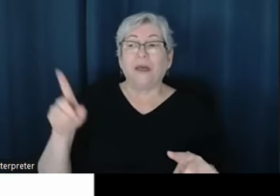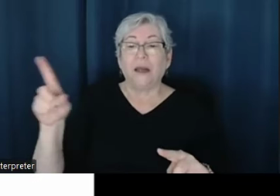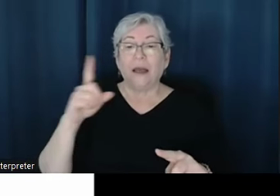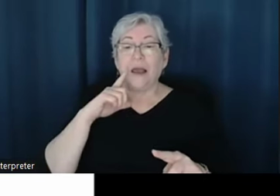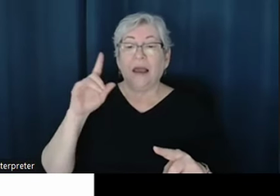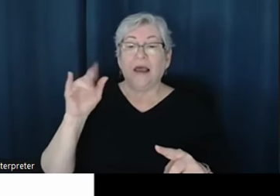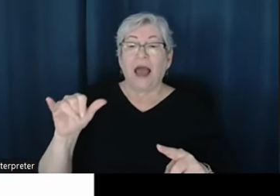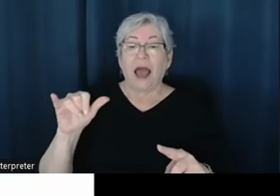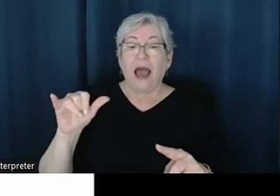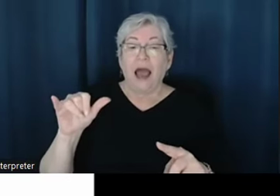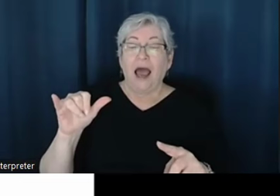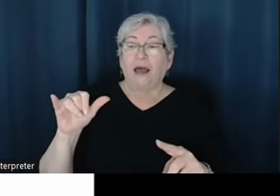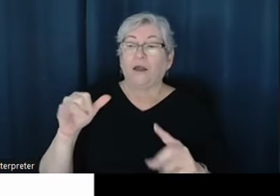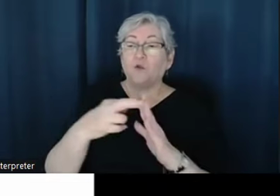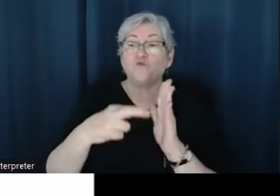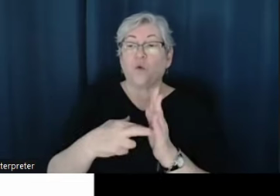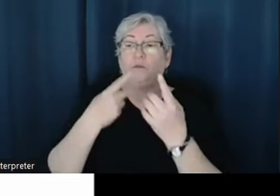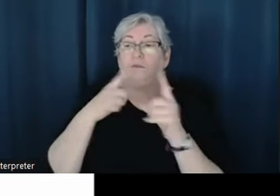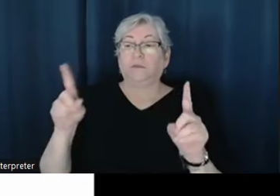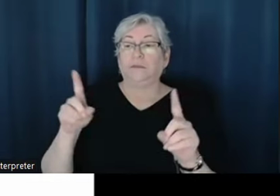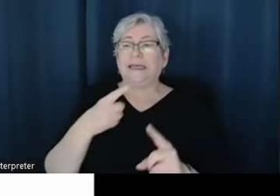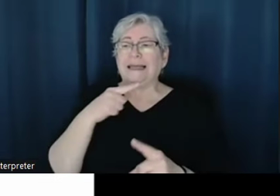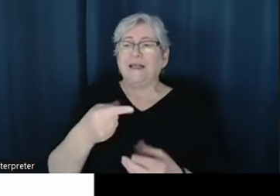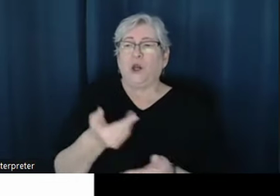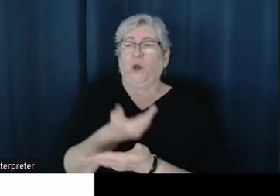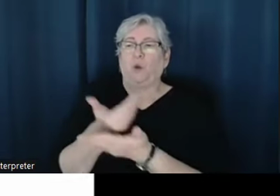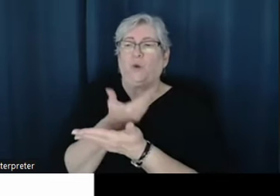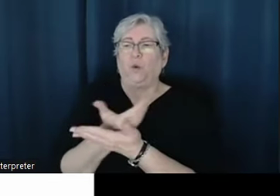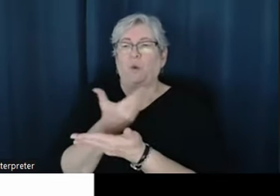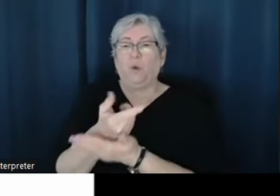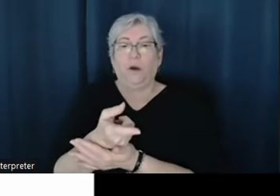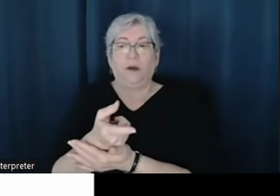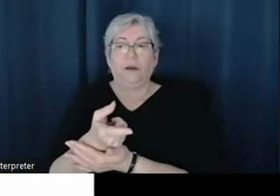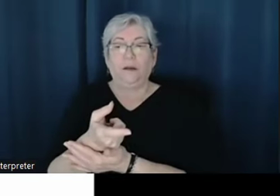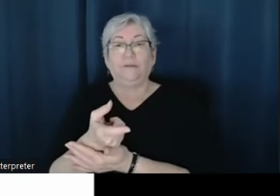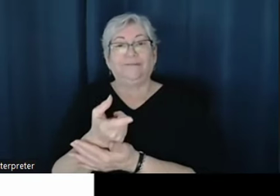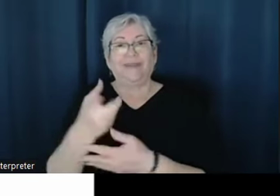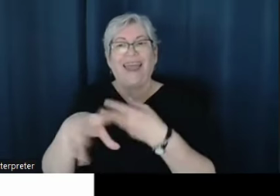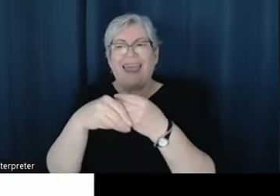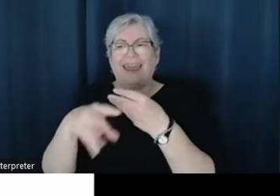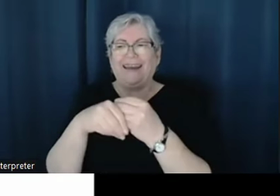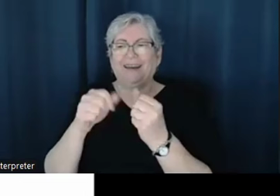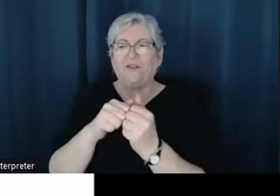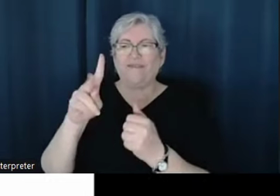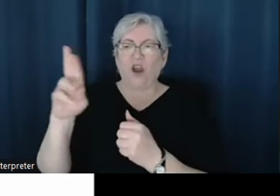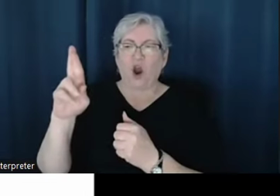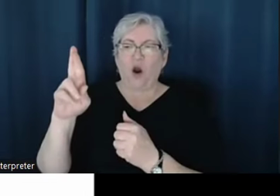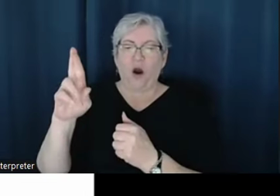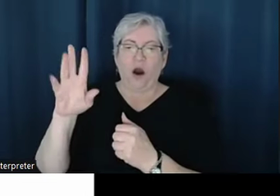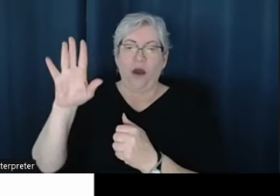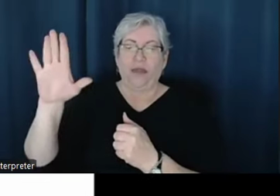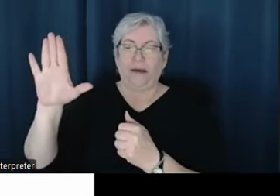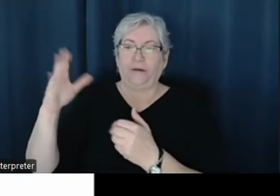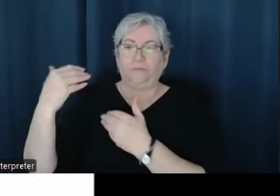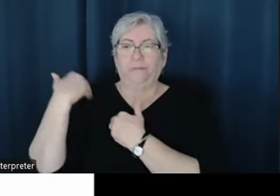out, the administration said, this is new stuff that is being added to the VR agency's plate. And I don't